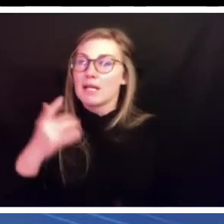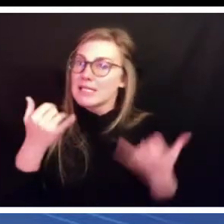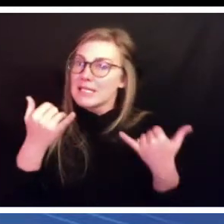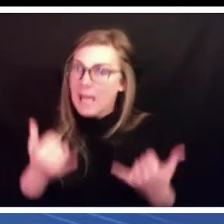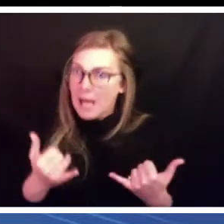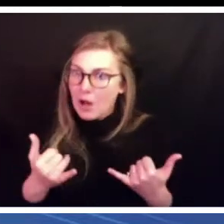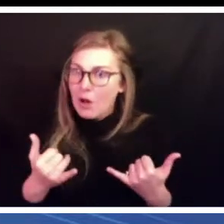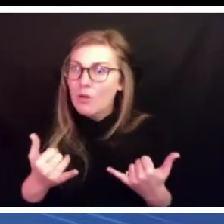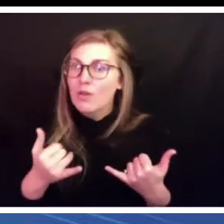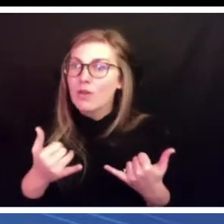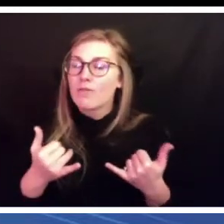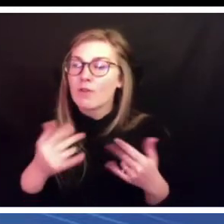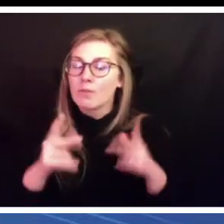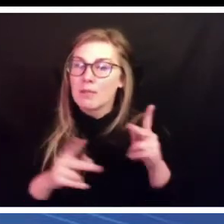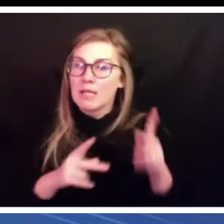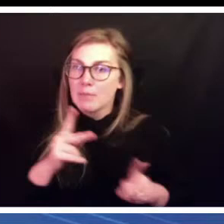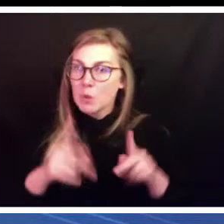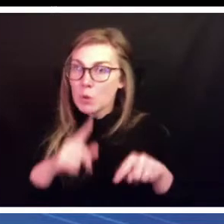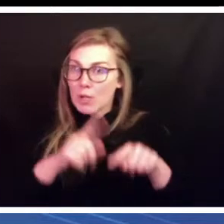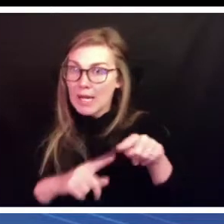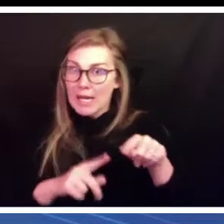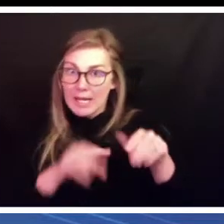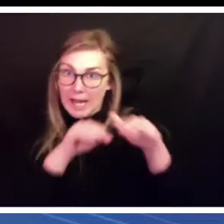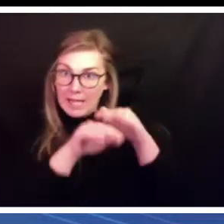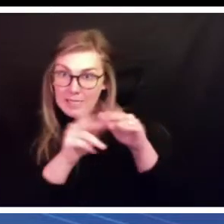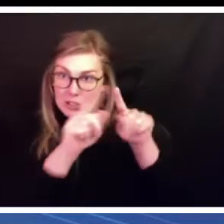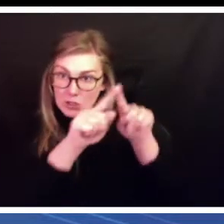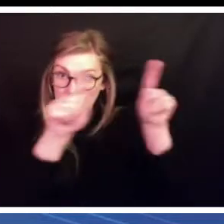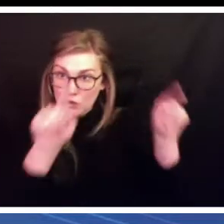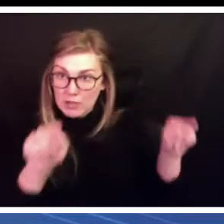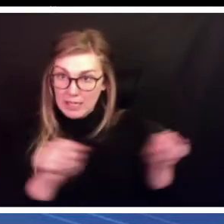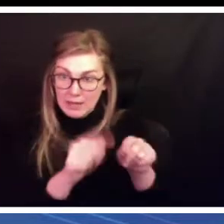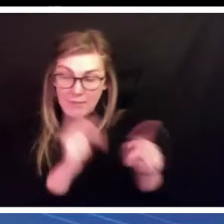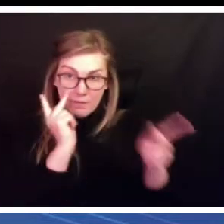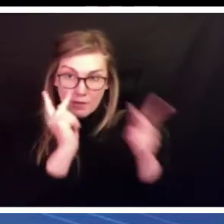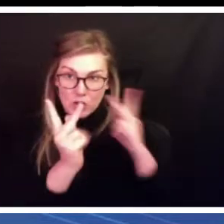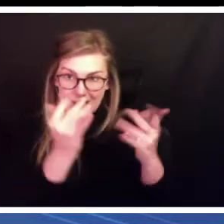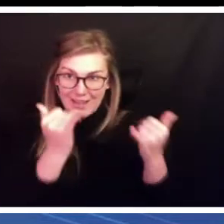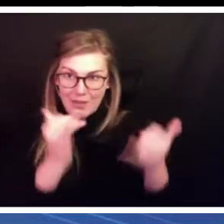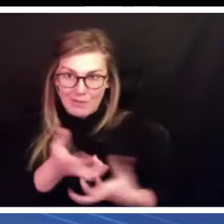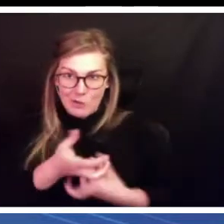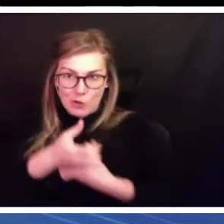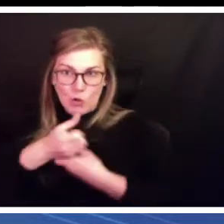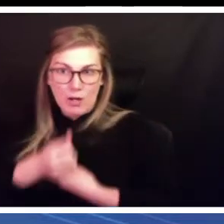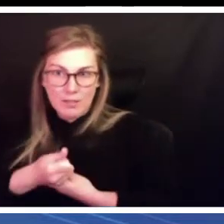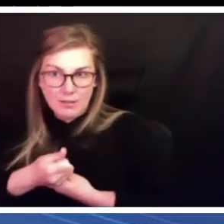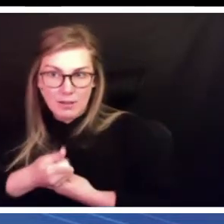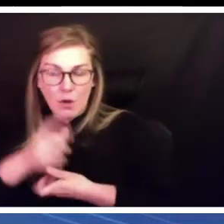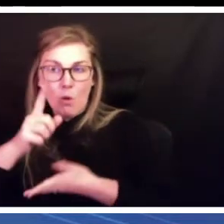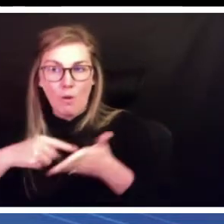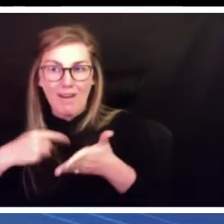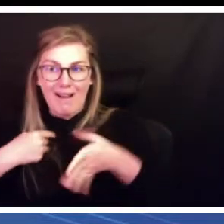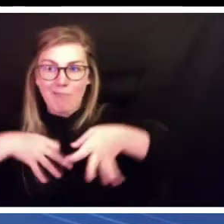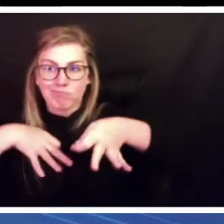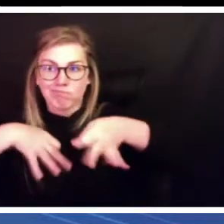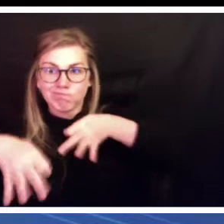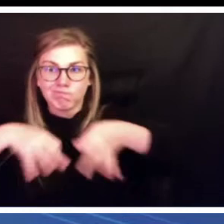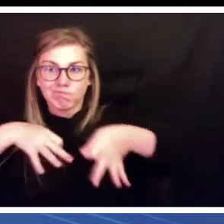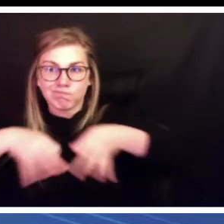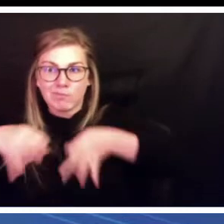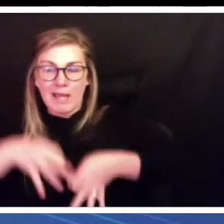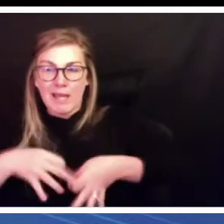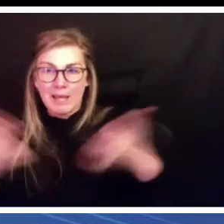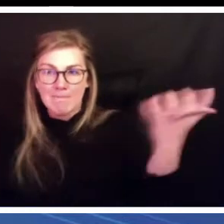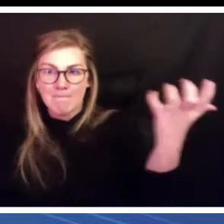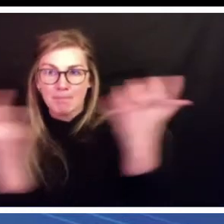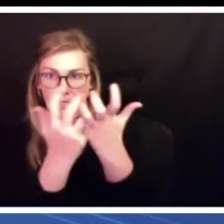really enjoy that process in which they're taking in the media, well, then I've done my job well, I hope. I don't